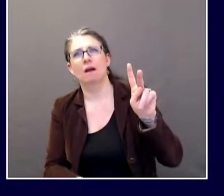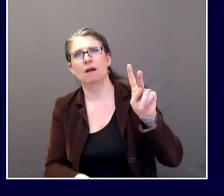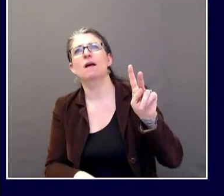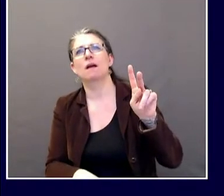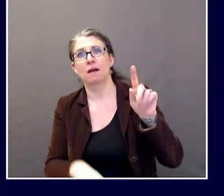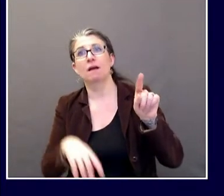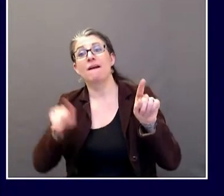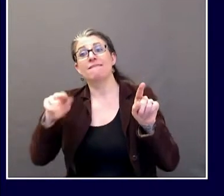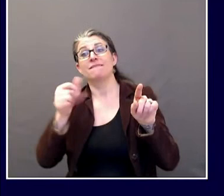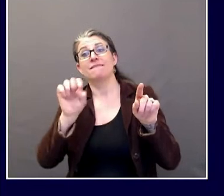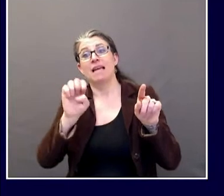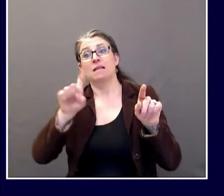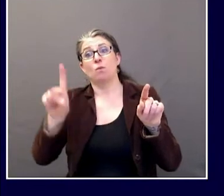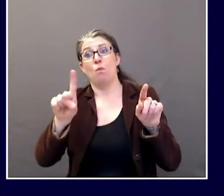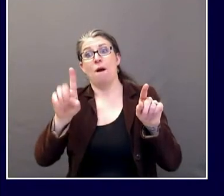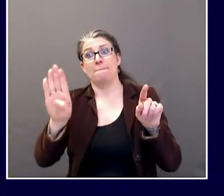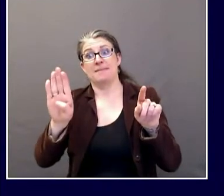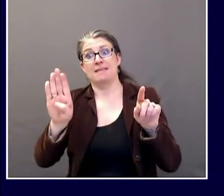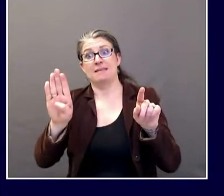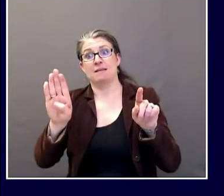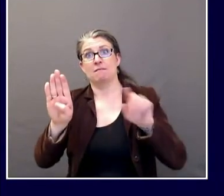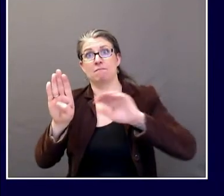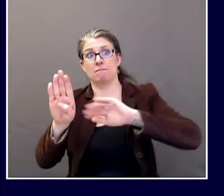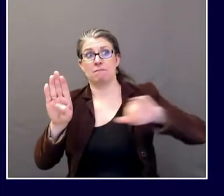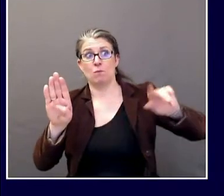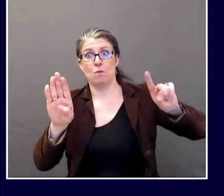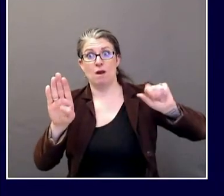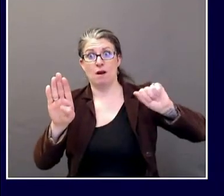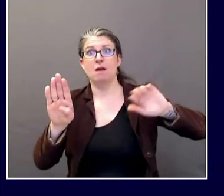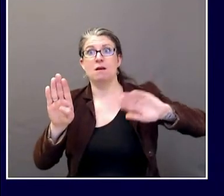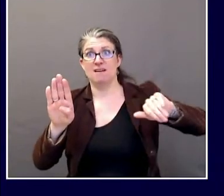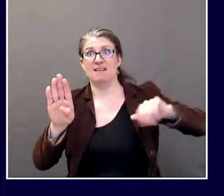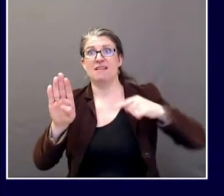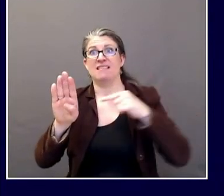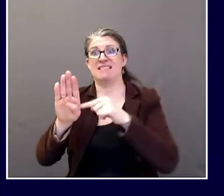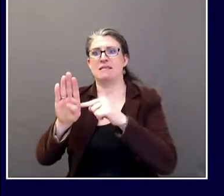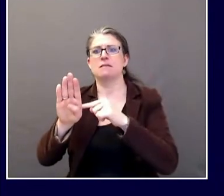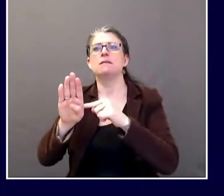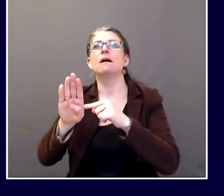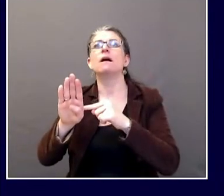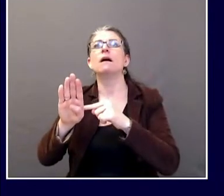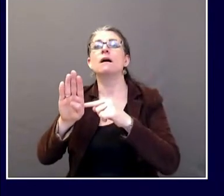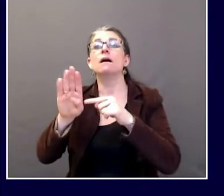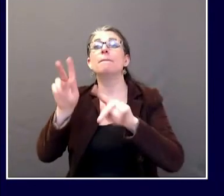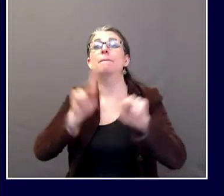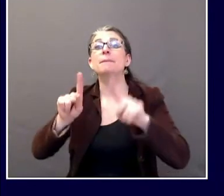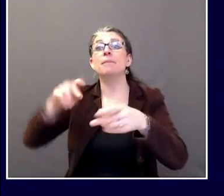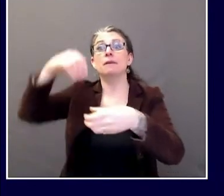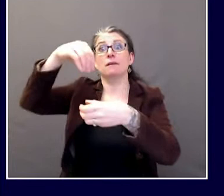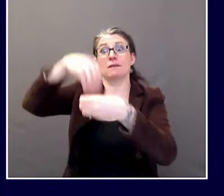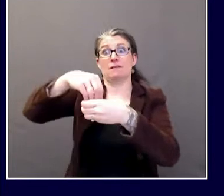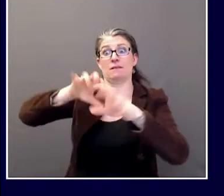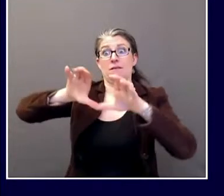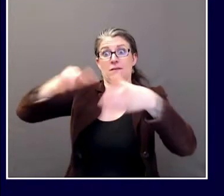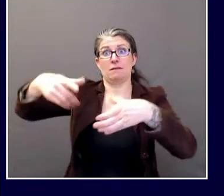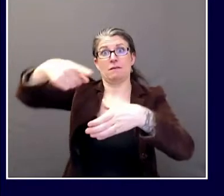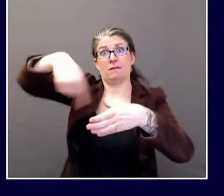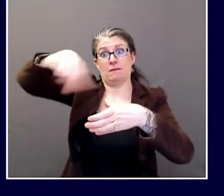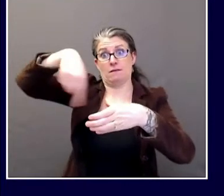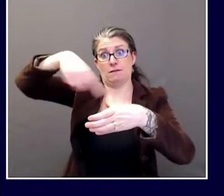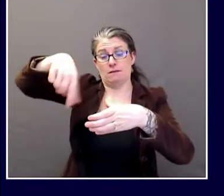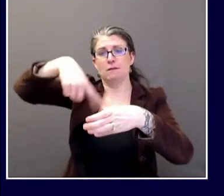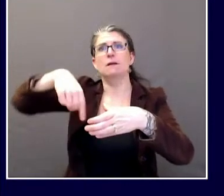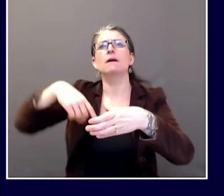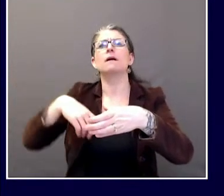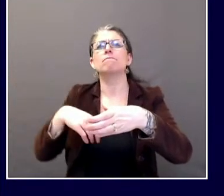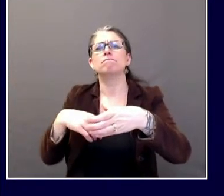of people that are eligible to get vaccines, once that portion becomes active, it mentions grocery store employees. And we got